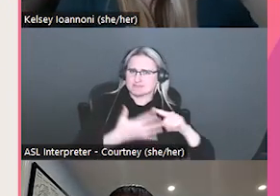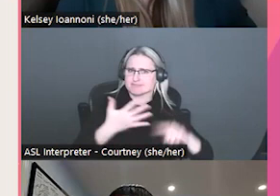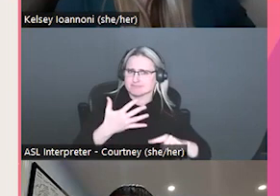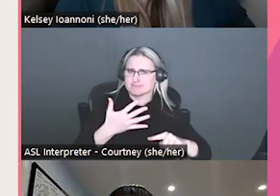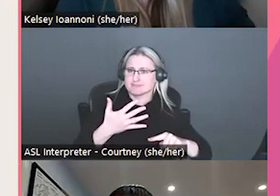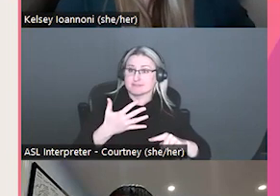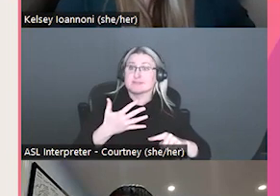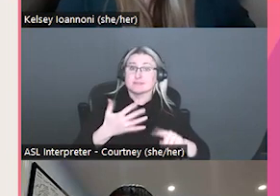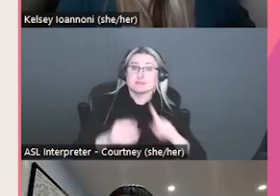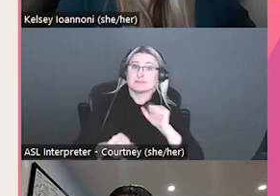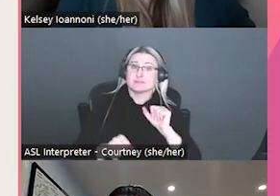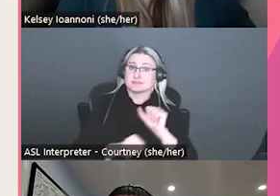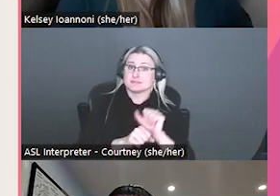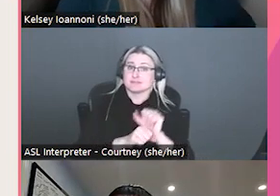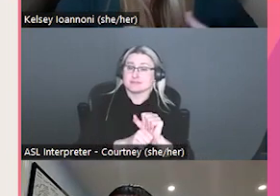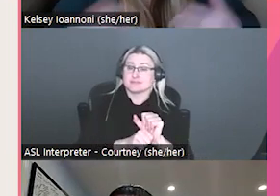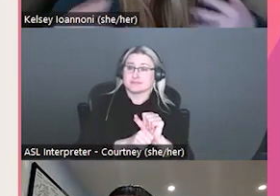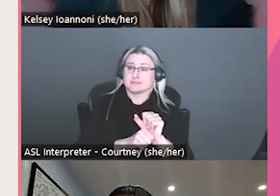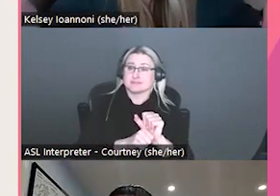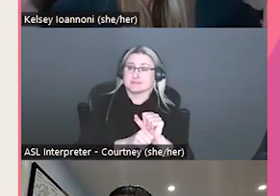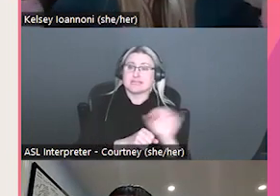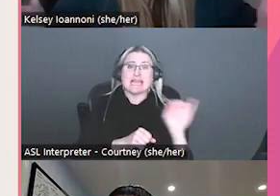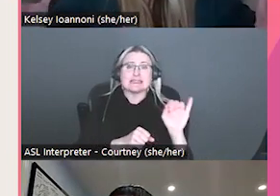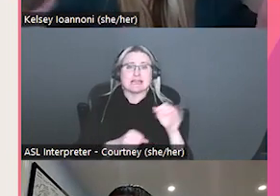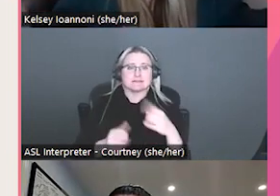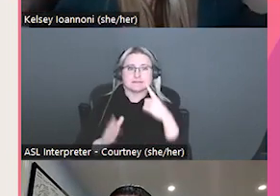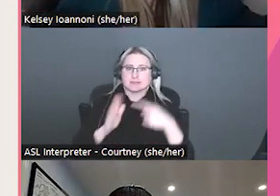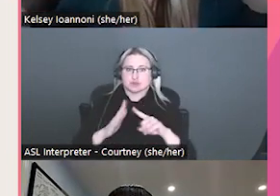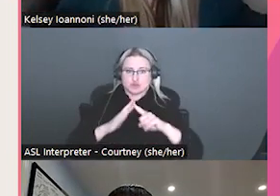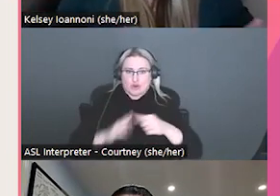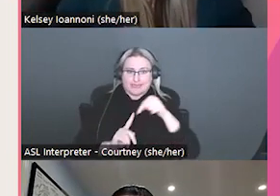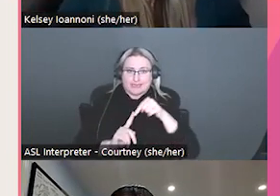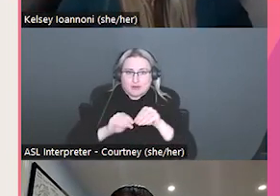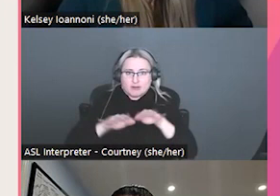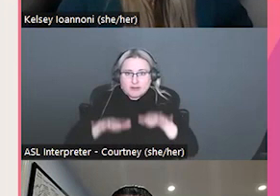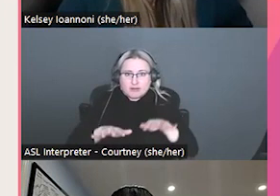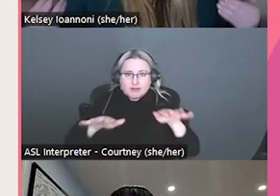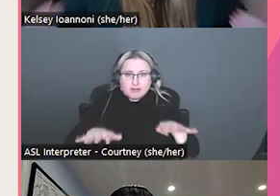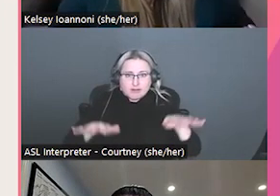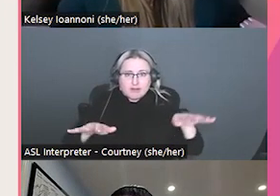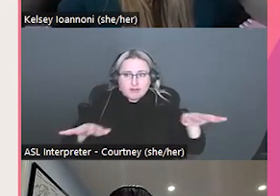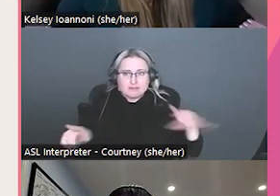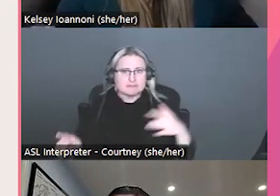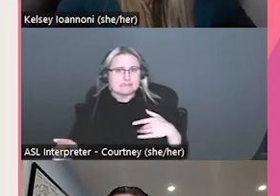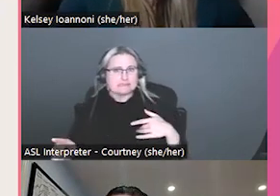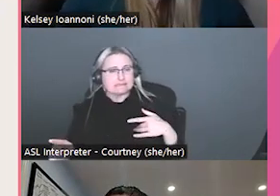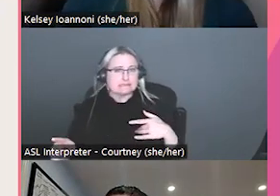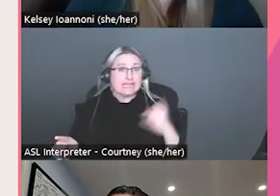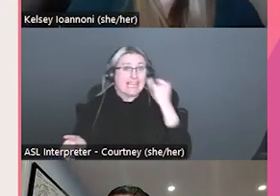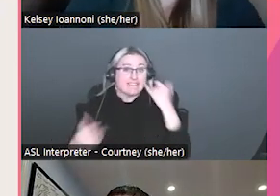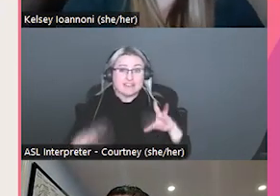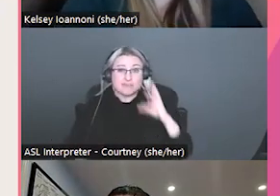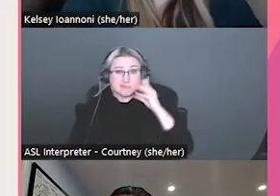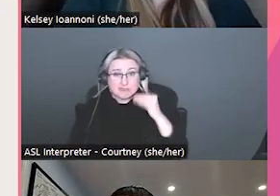Those are affected. It's like a radiating outwards of what services people will access when they experience anti-fat bias